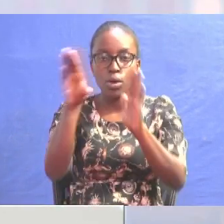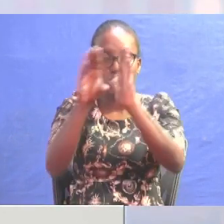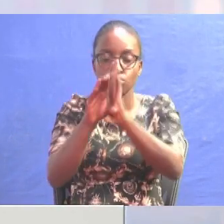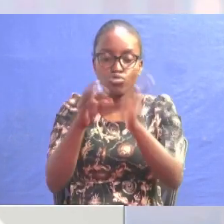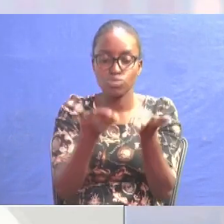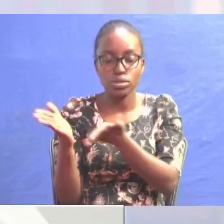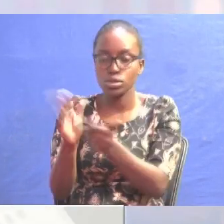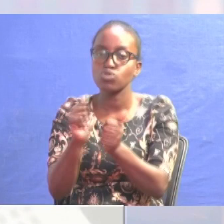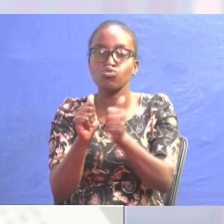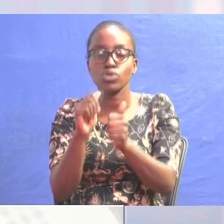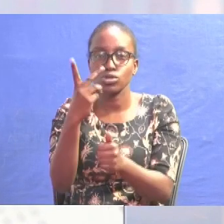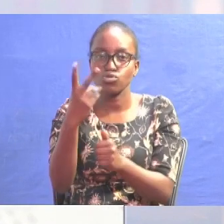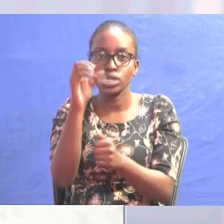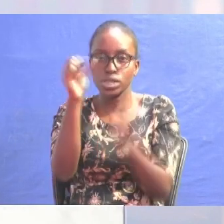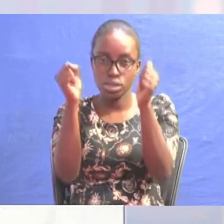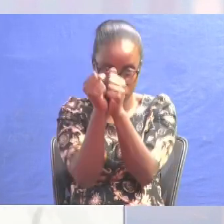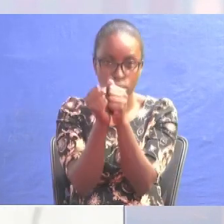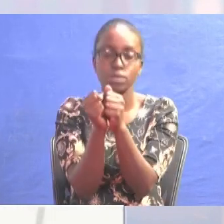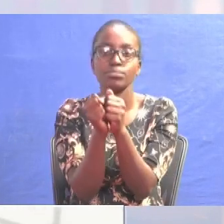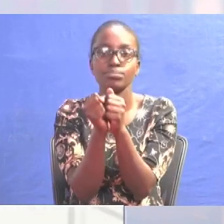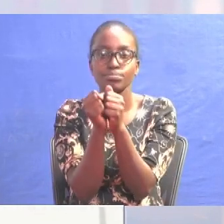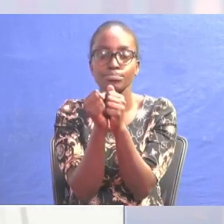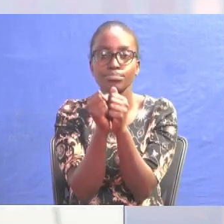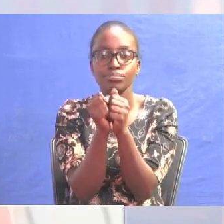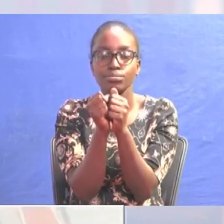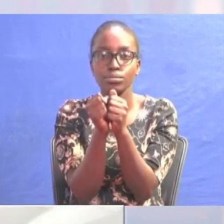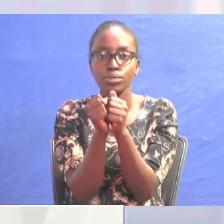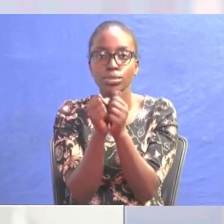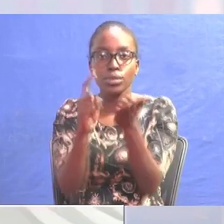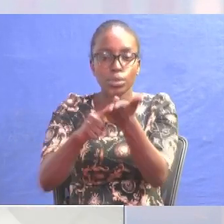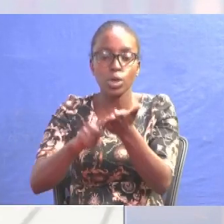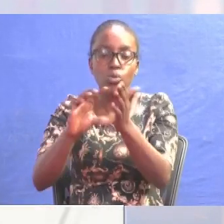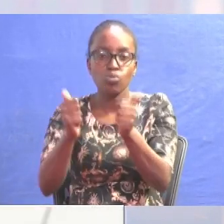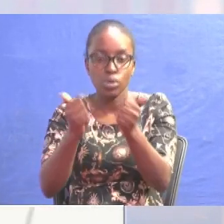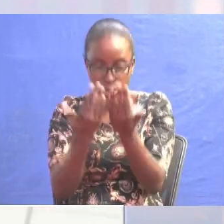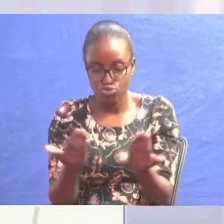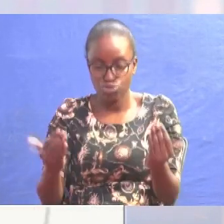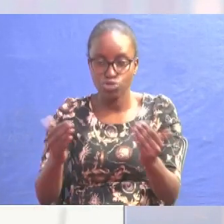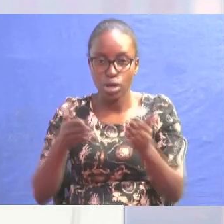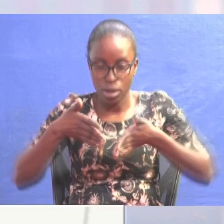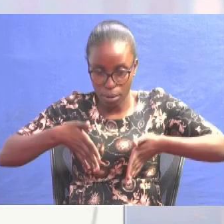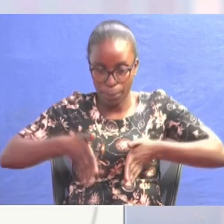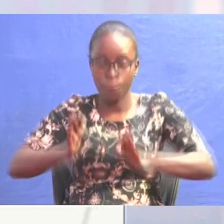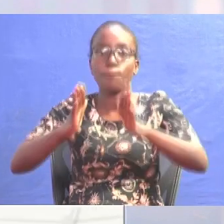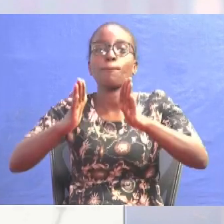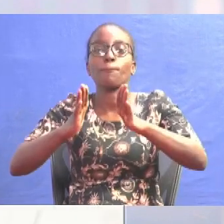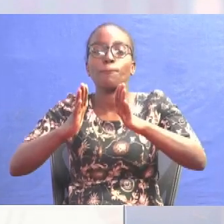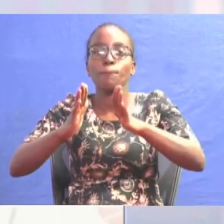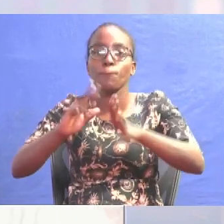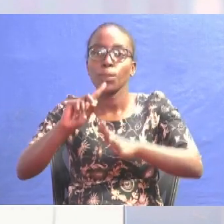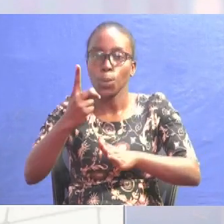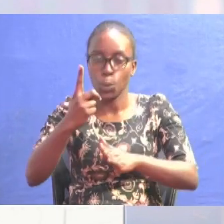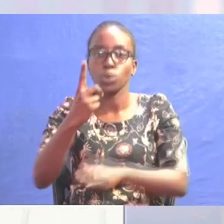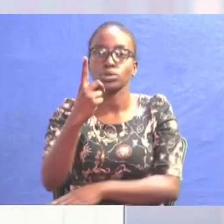Katiba 2010, we'll describe it as a child who was born and bred of, and this